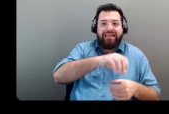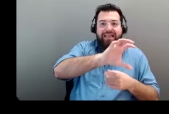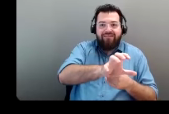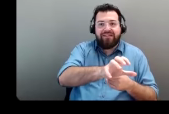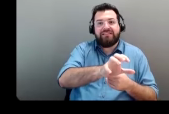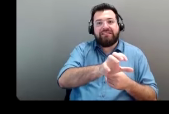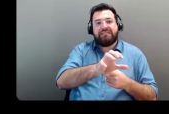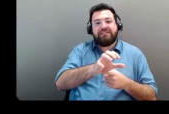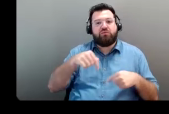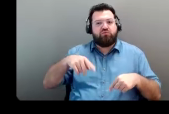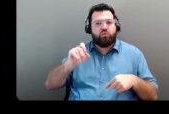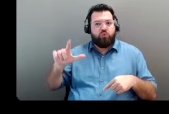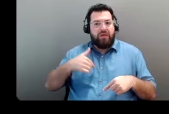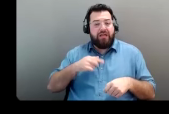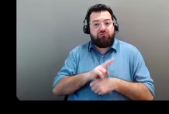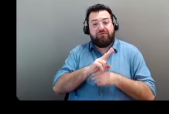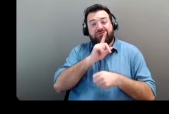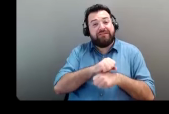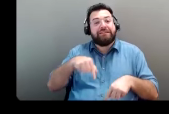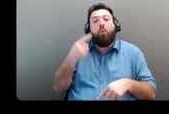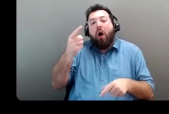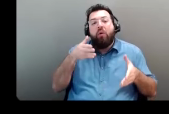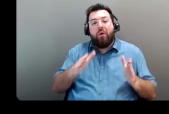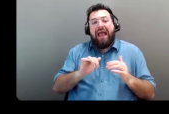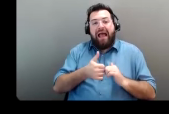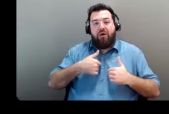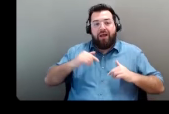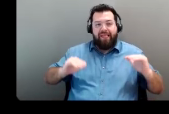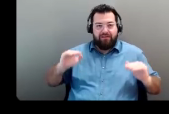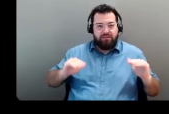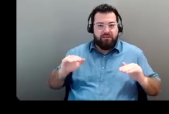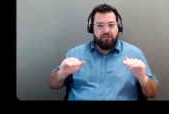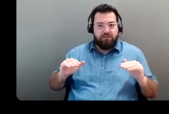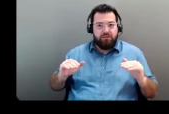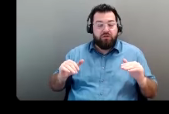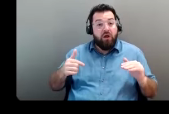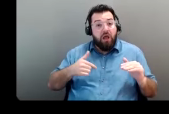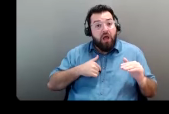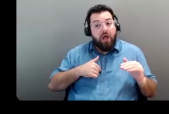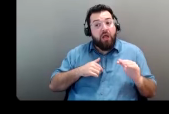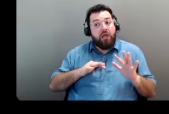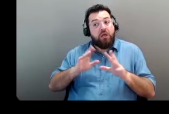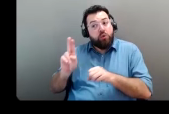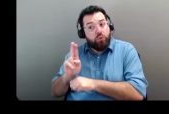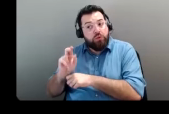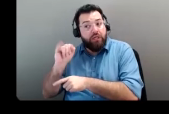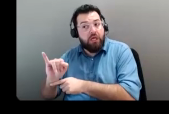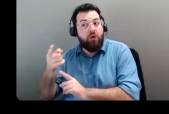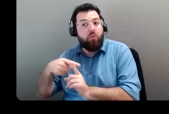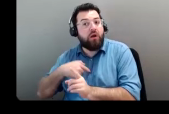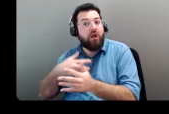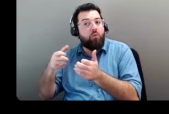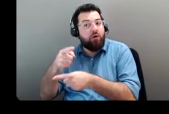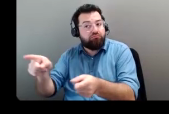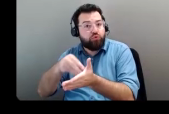use, and this is just one of the ways I balance. So I lean into AI when I want students to see